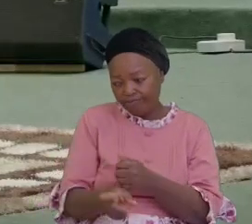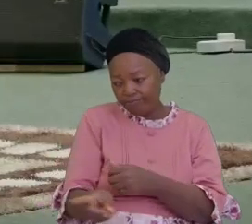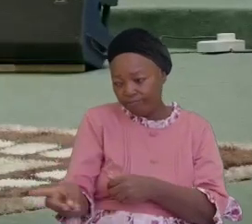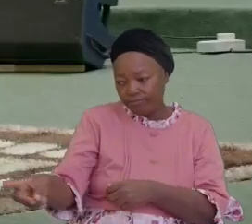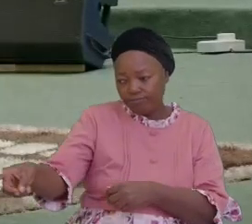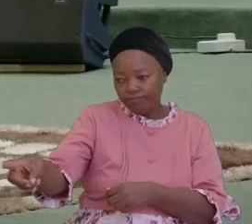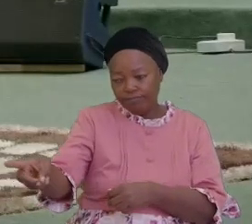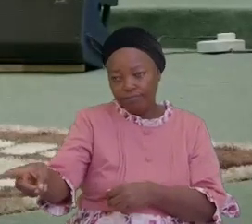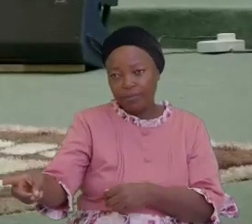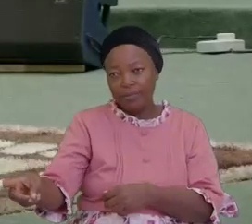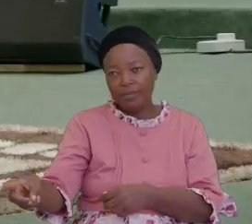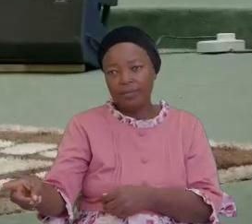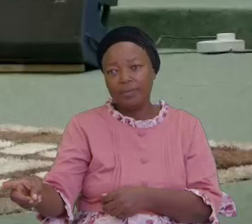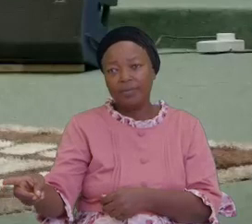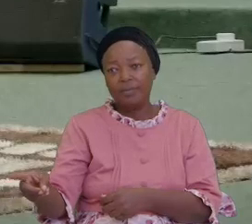direction.